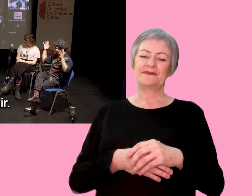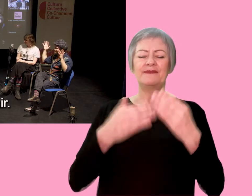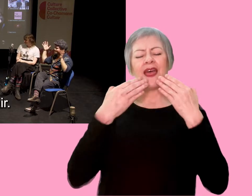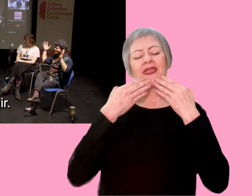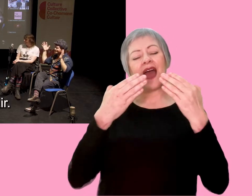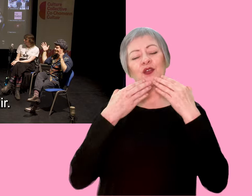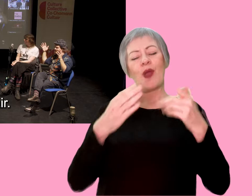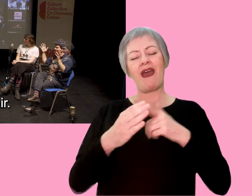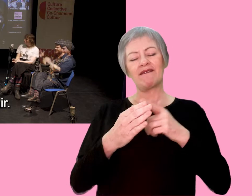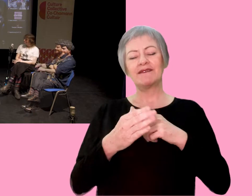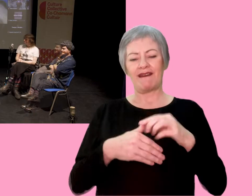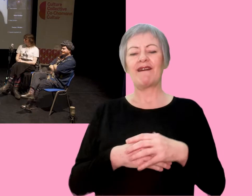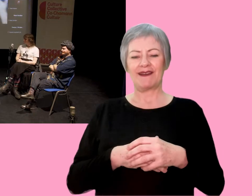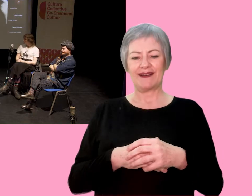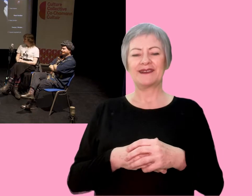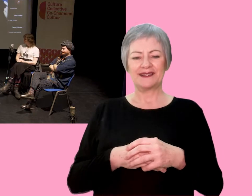Thank you, Artair.